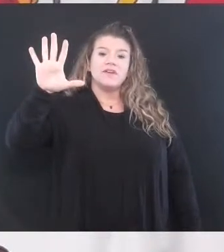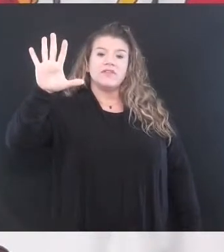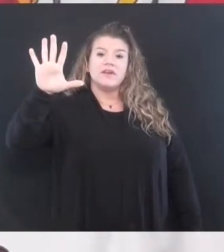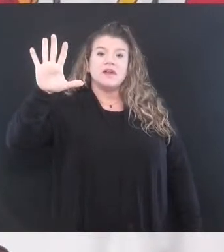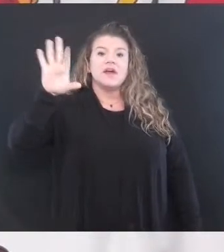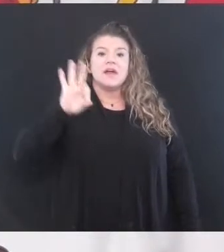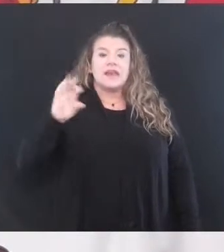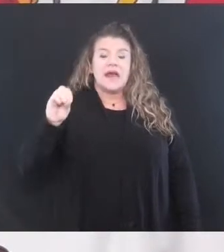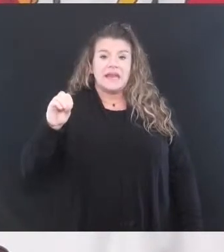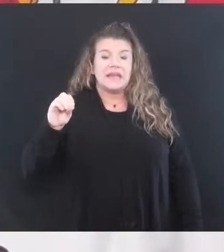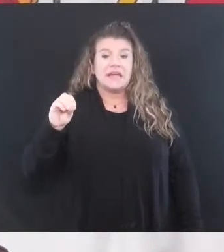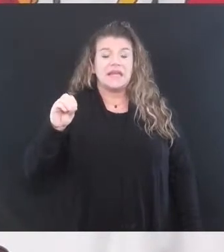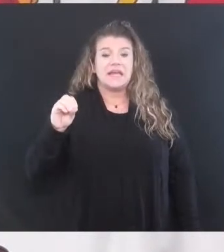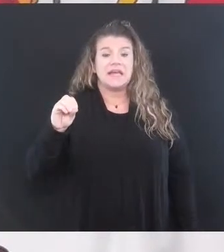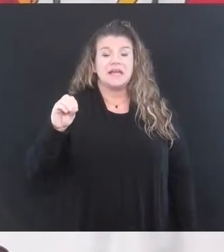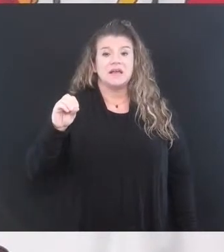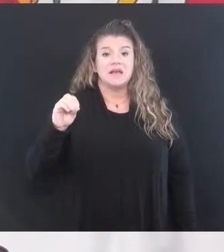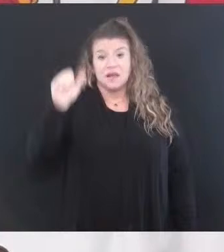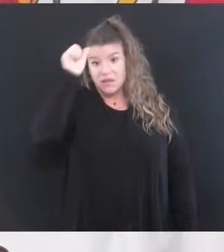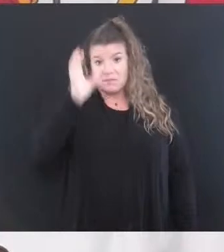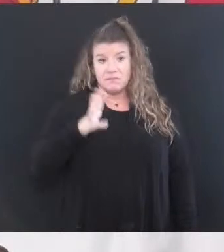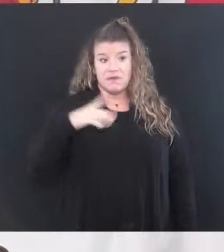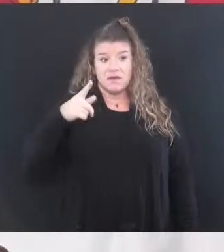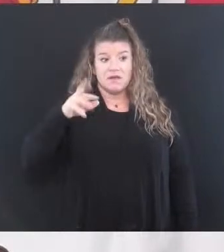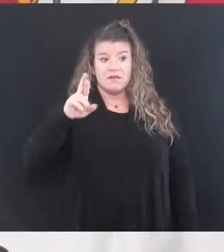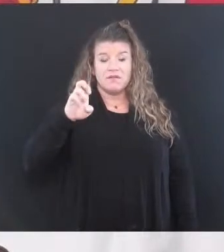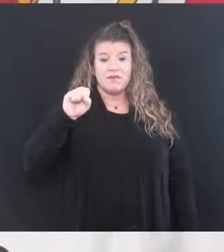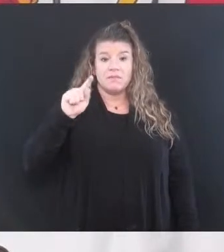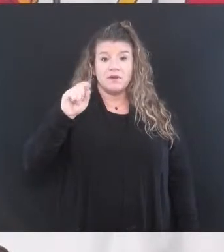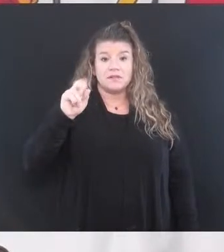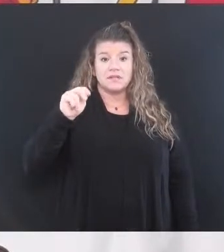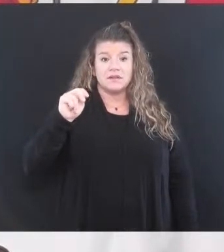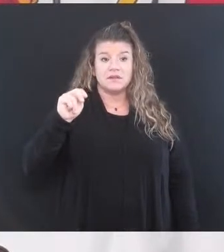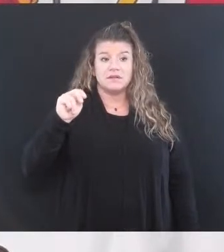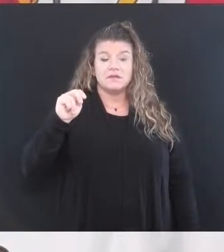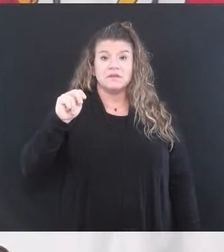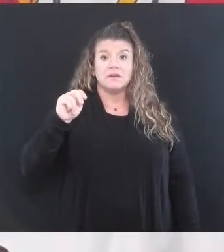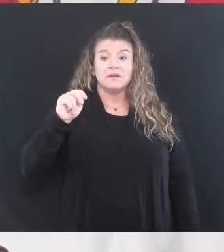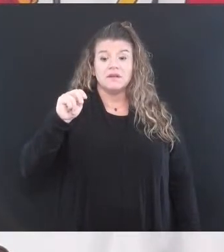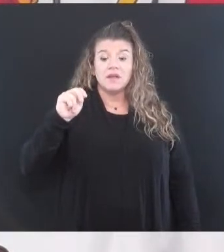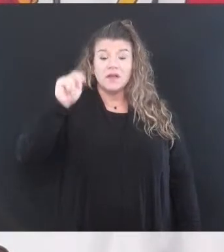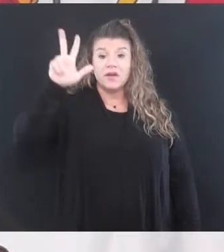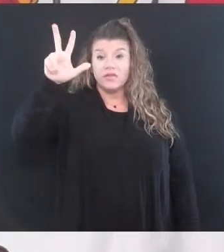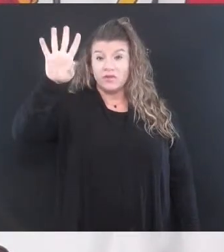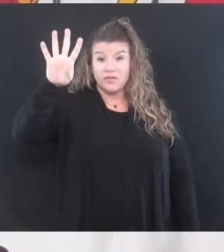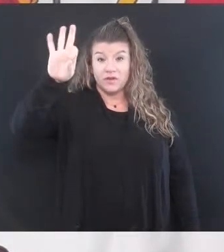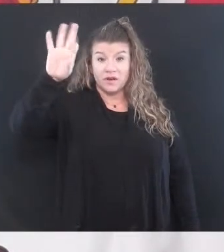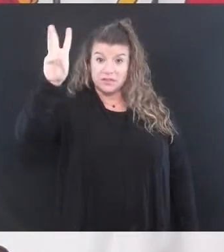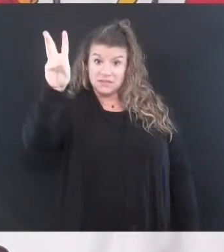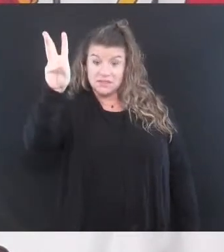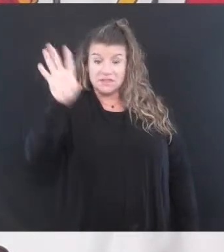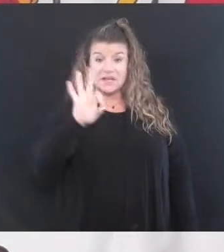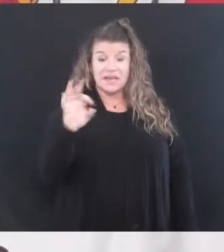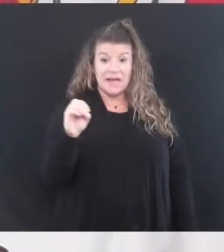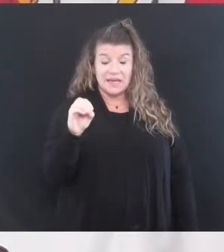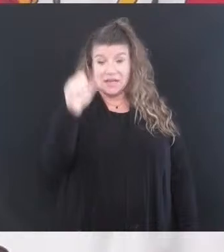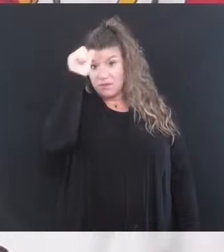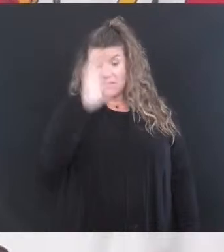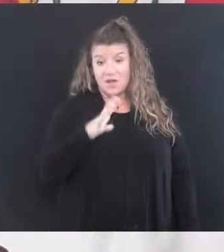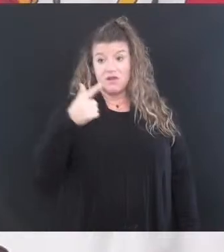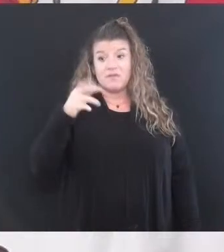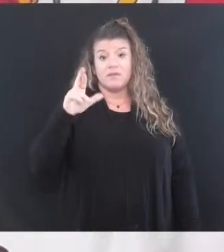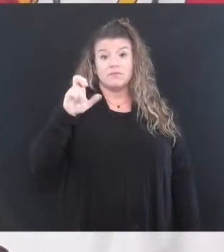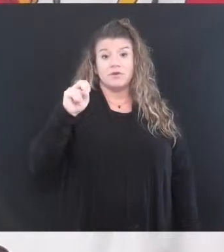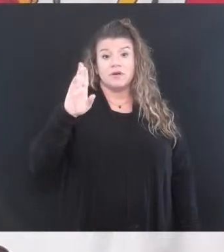a 90-year-old male from Preston County. The 3,496th death, a 90-year-old male from